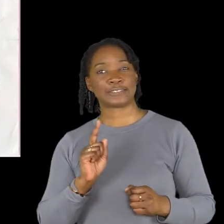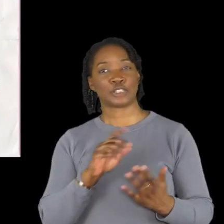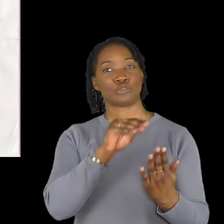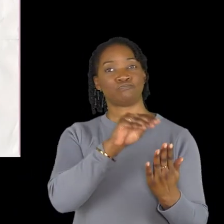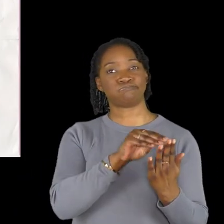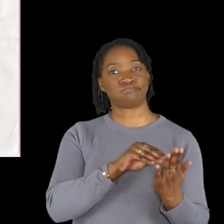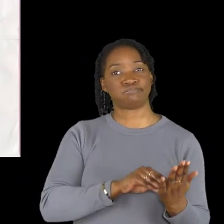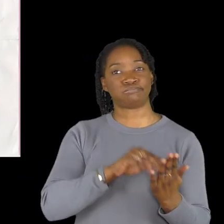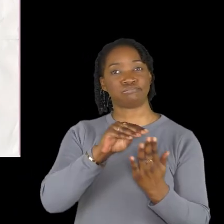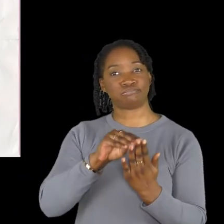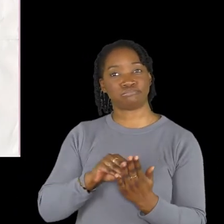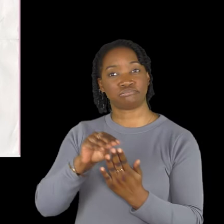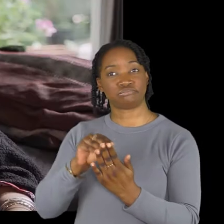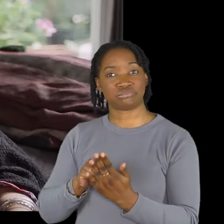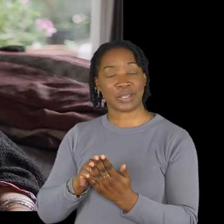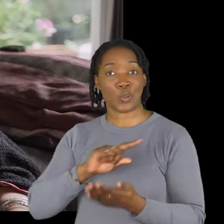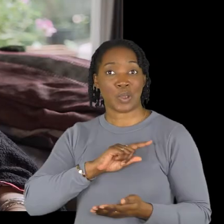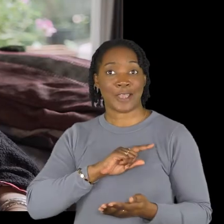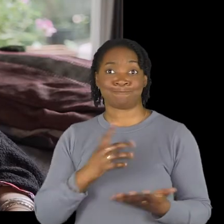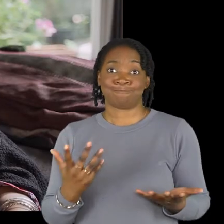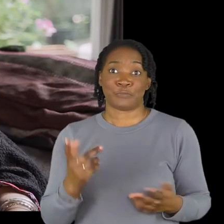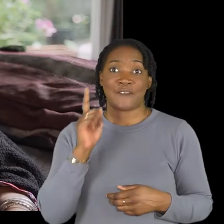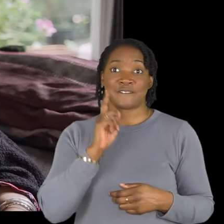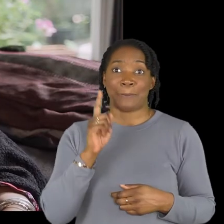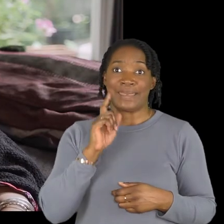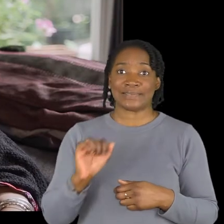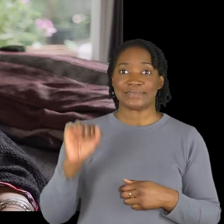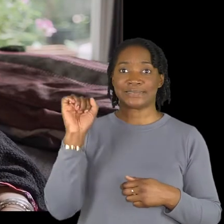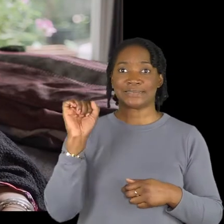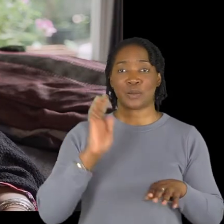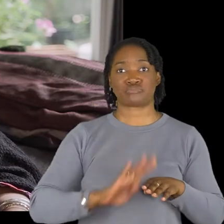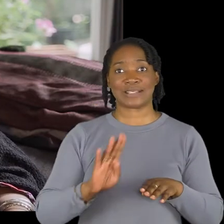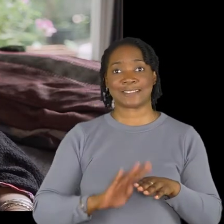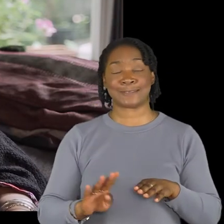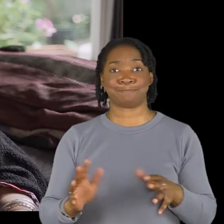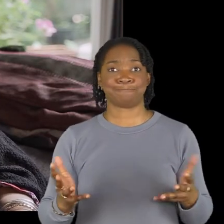documenting, because also in the reality of feminist practice, that